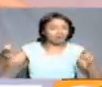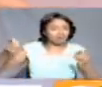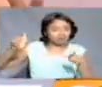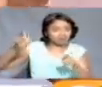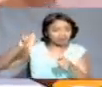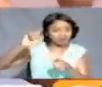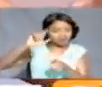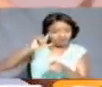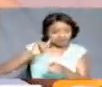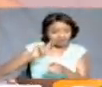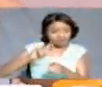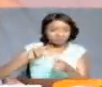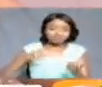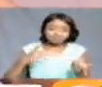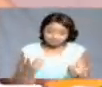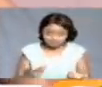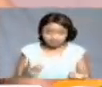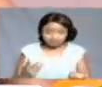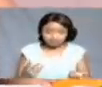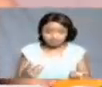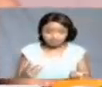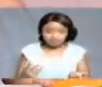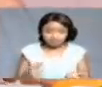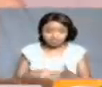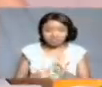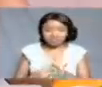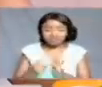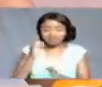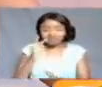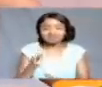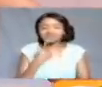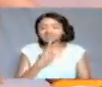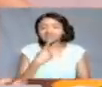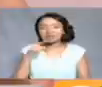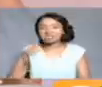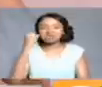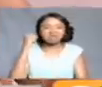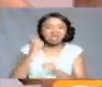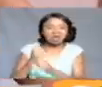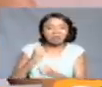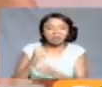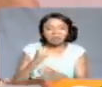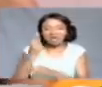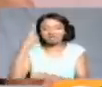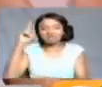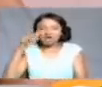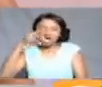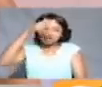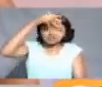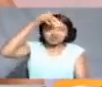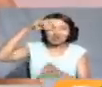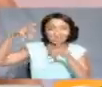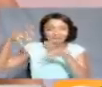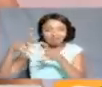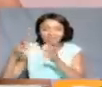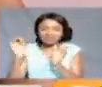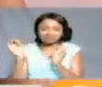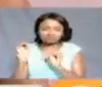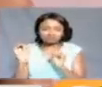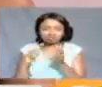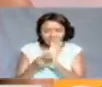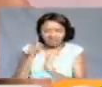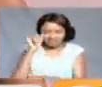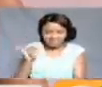Right. So at the point then when you can say he works for a big trap label, that's when you can start saying now he's